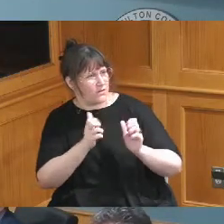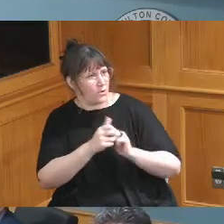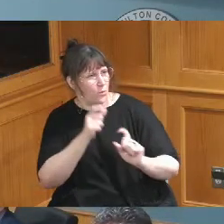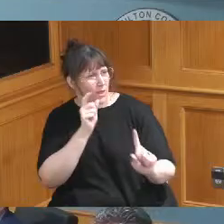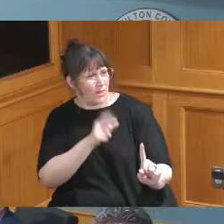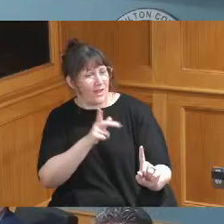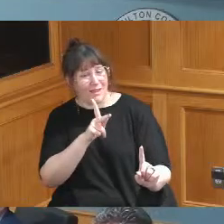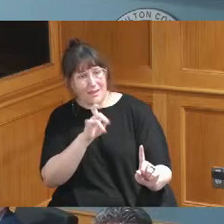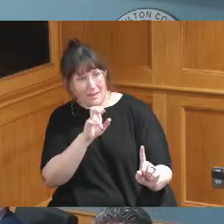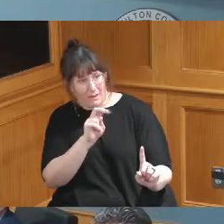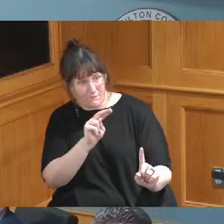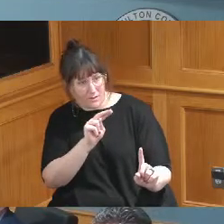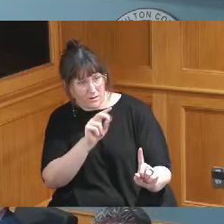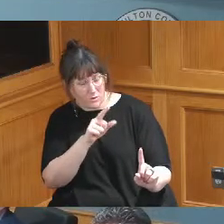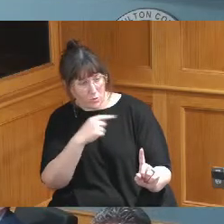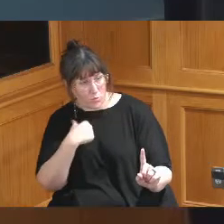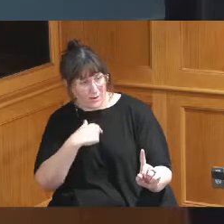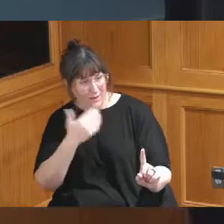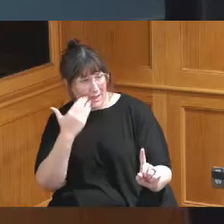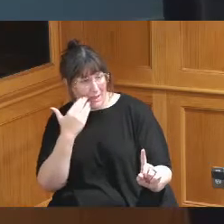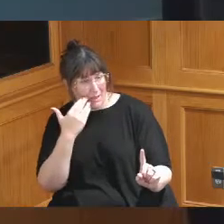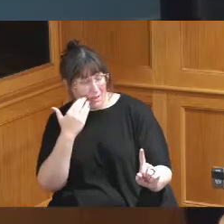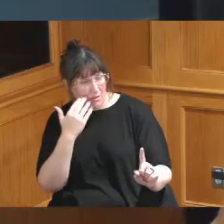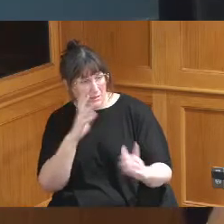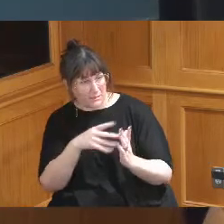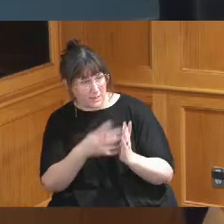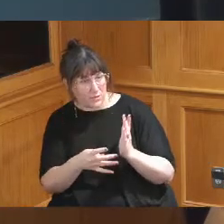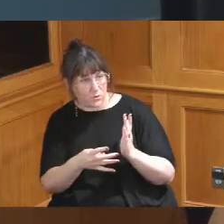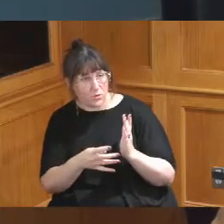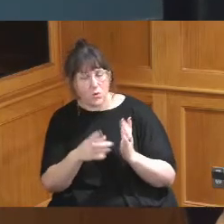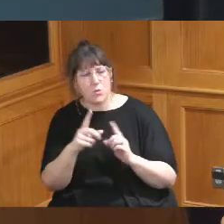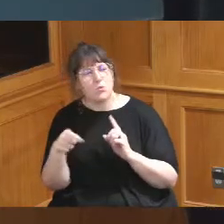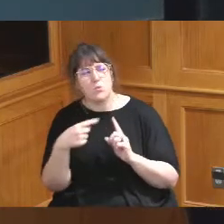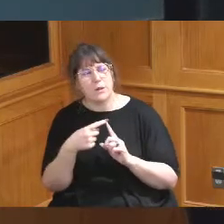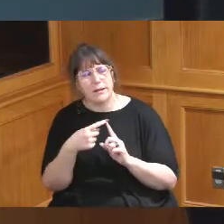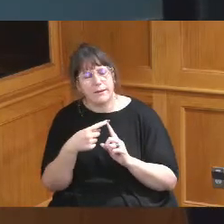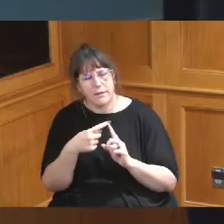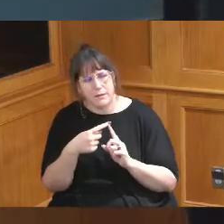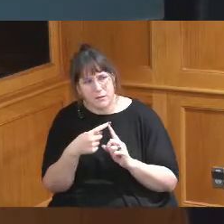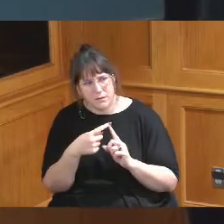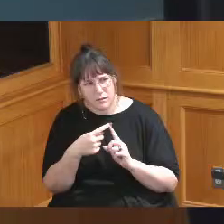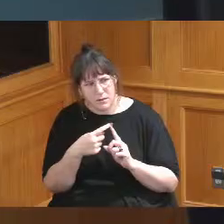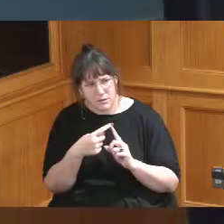looking at you. Do we have them on the schedule? We do. When are they coming in?